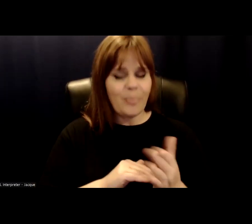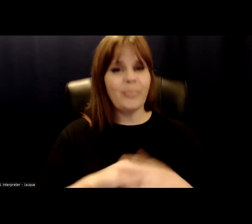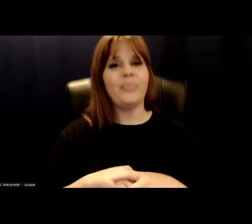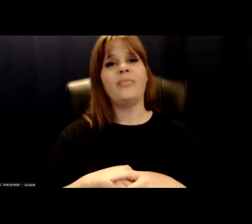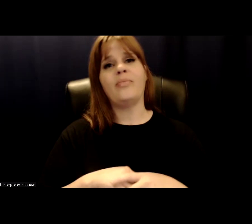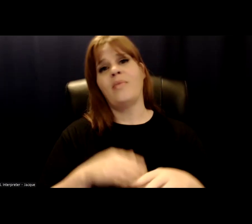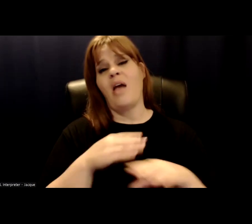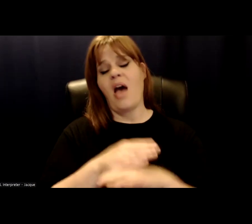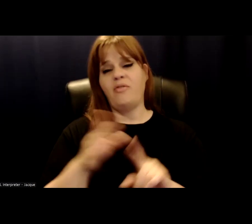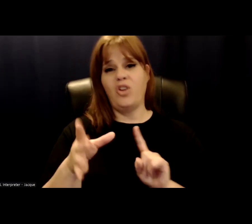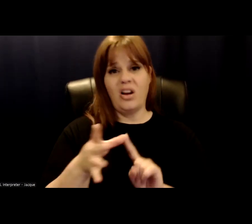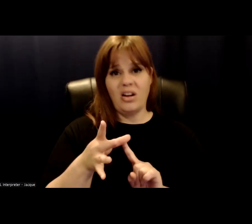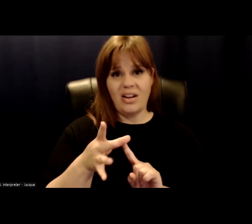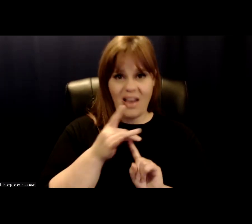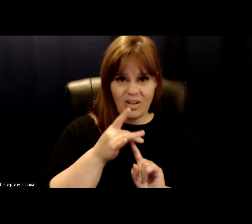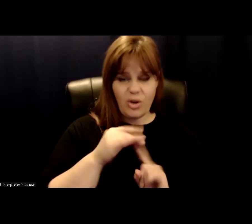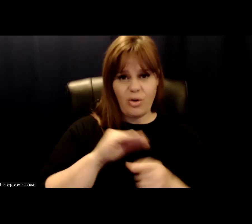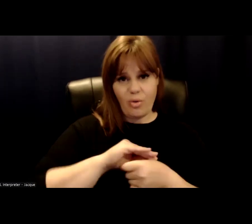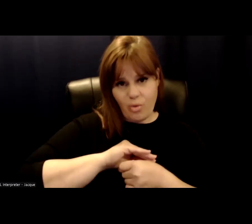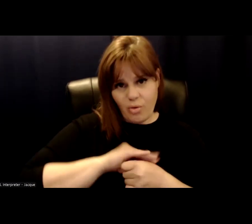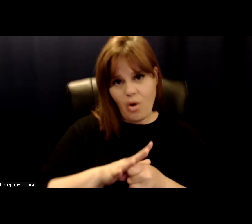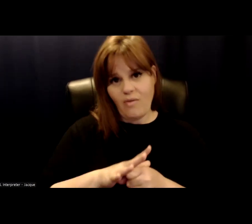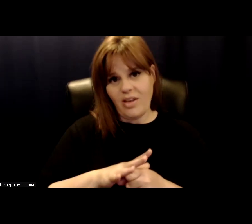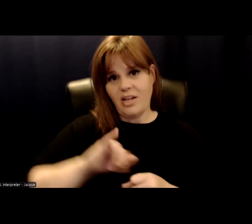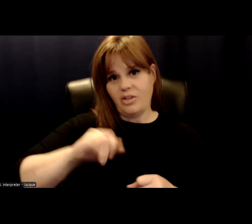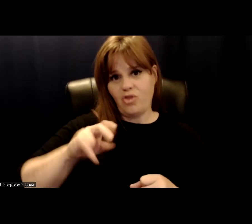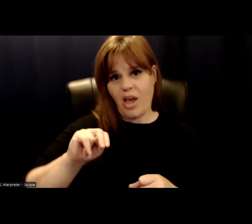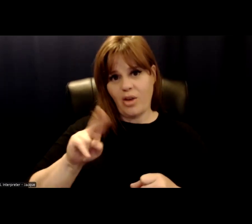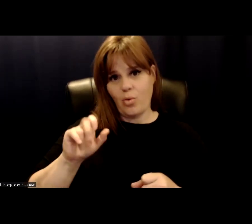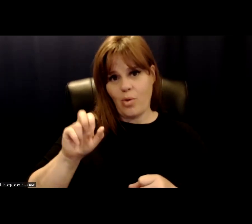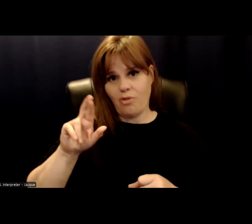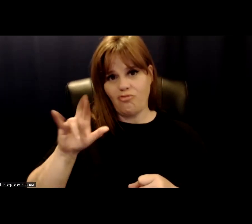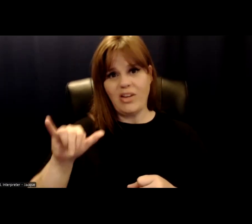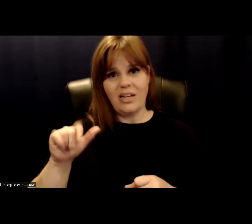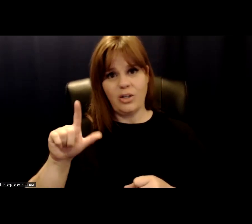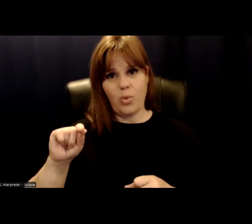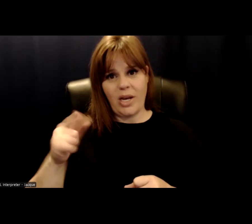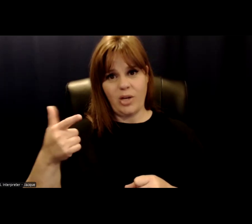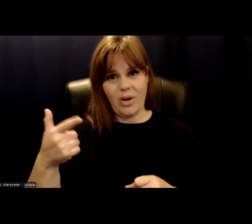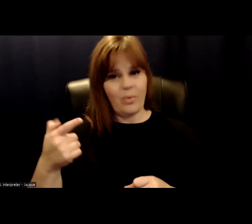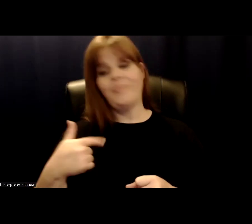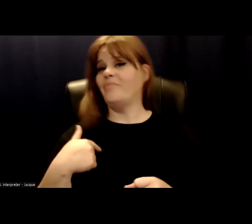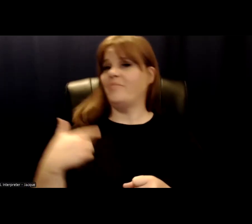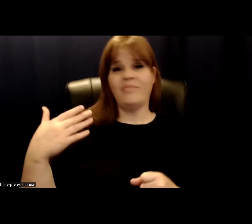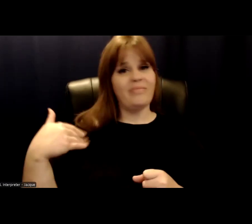catching COVID in January 21, I have yet to recover.